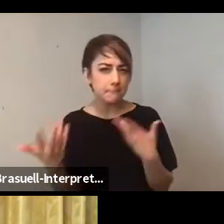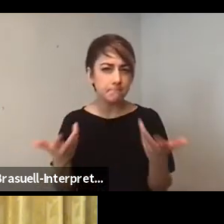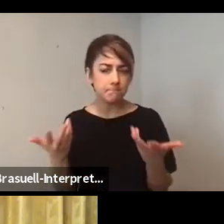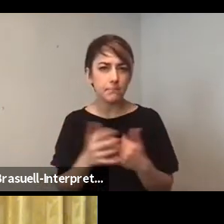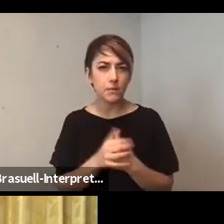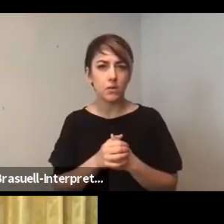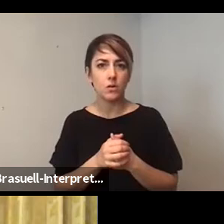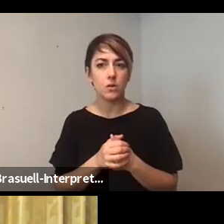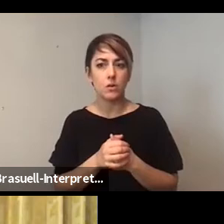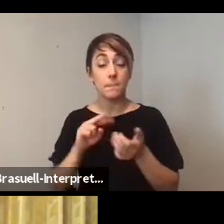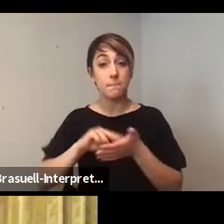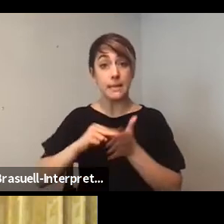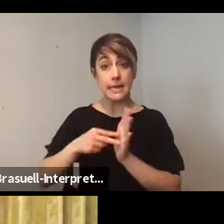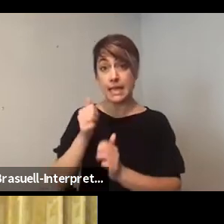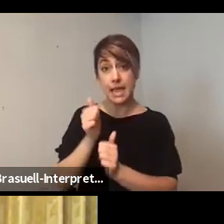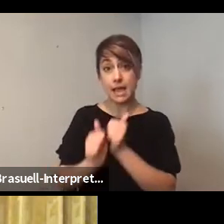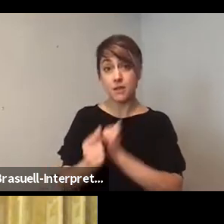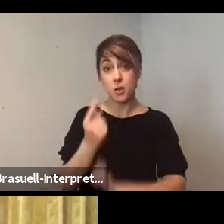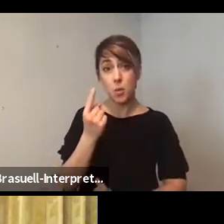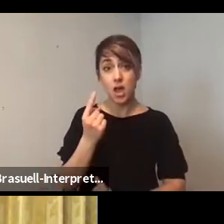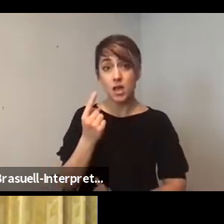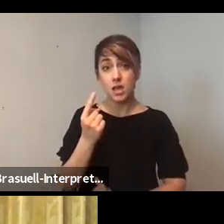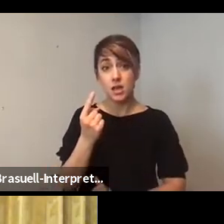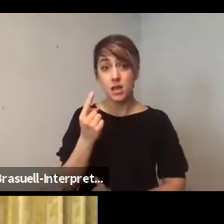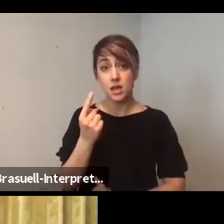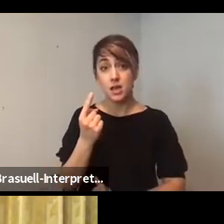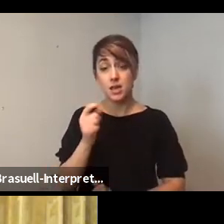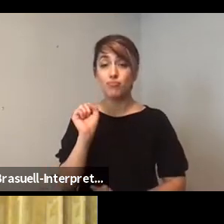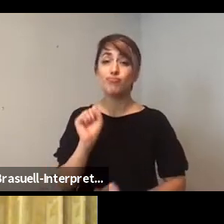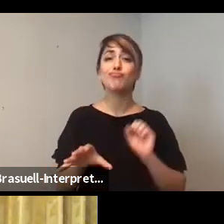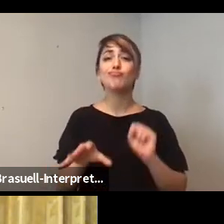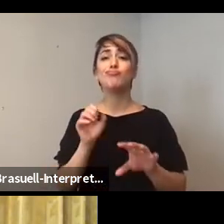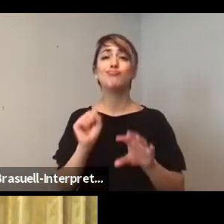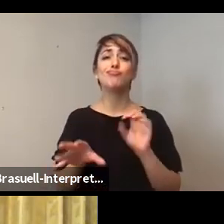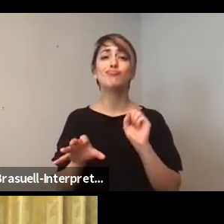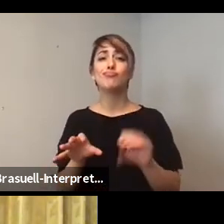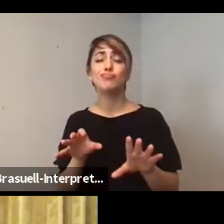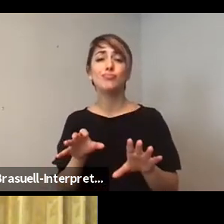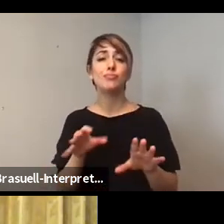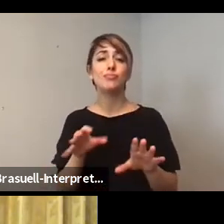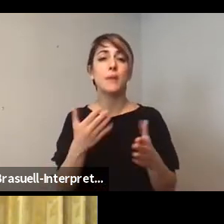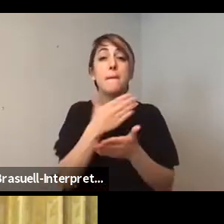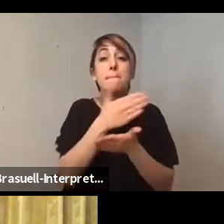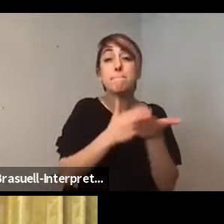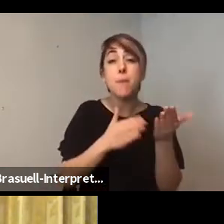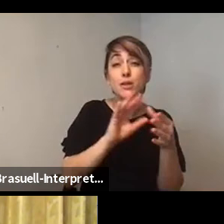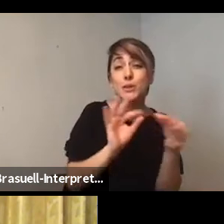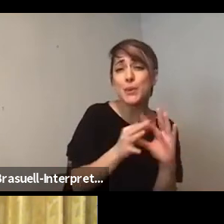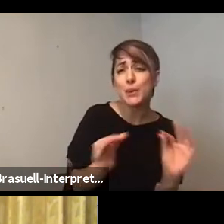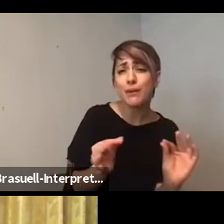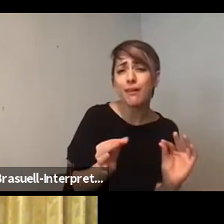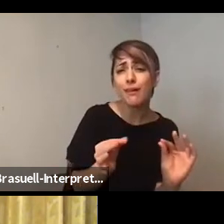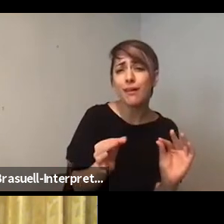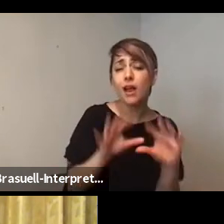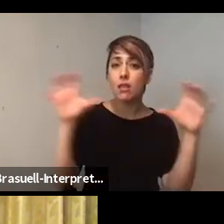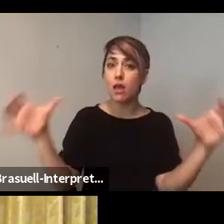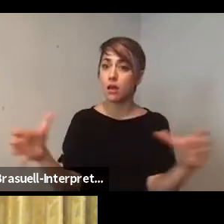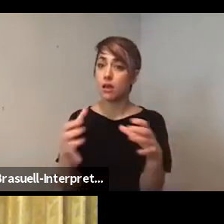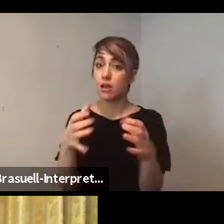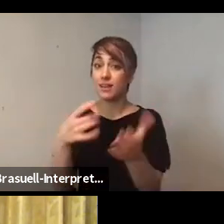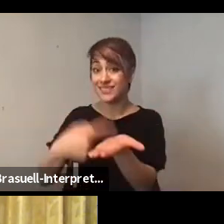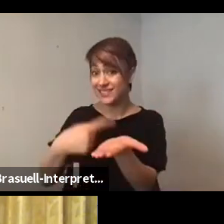is everybody contributing a little bit of the story and then you come together and talk about it? Like, how does that collaboration